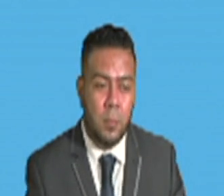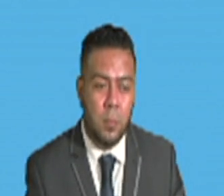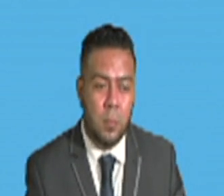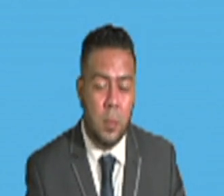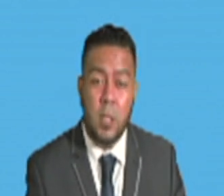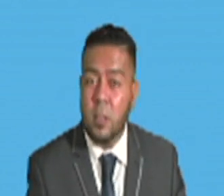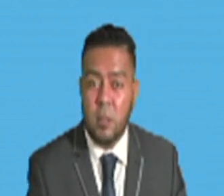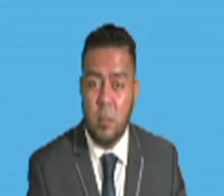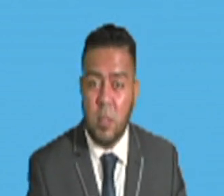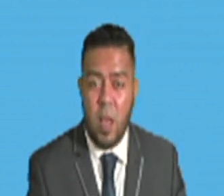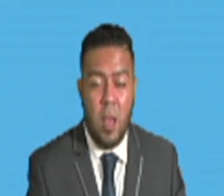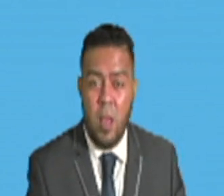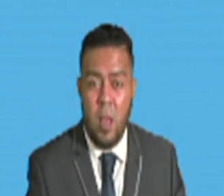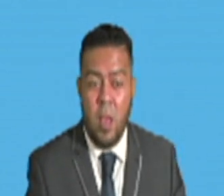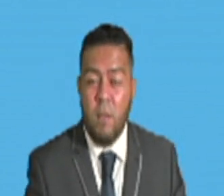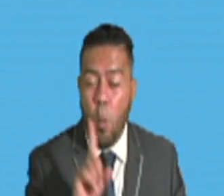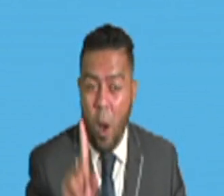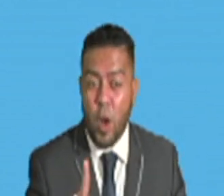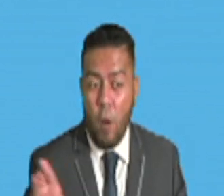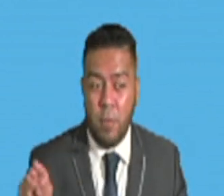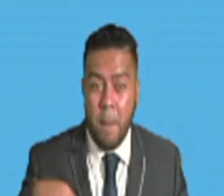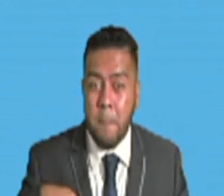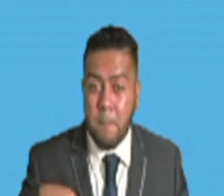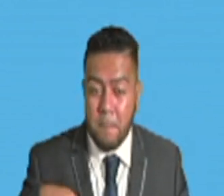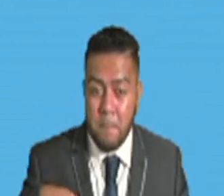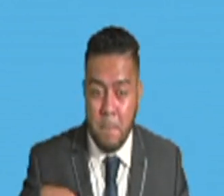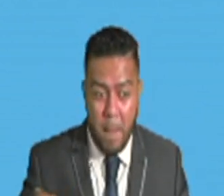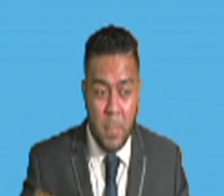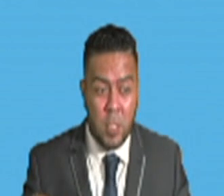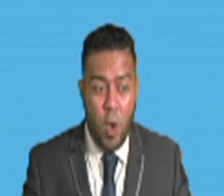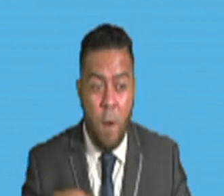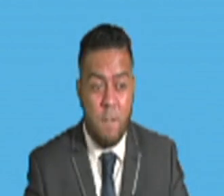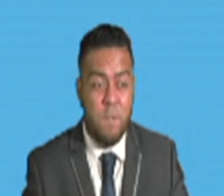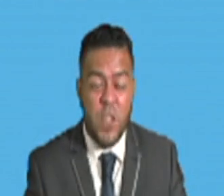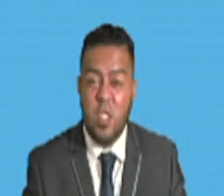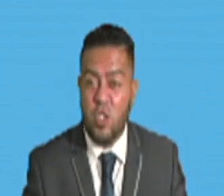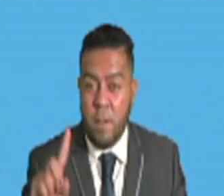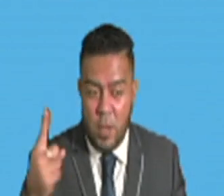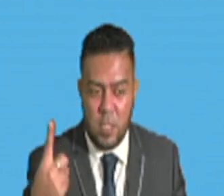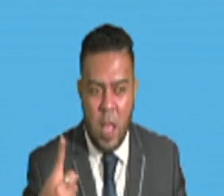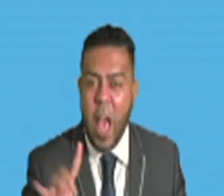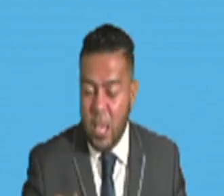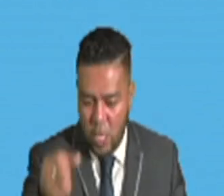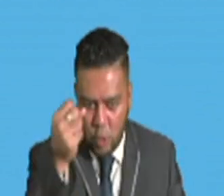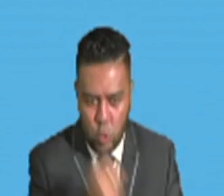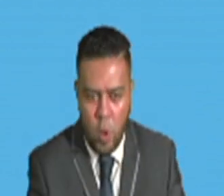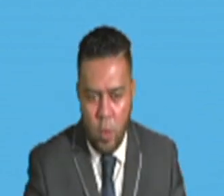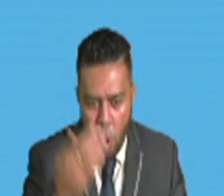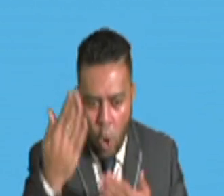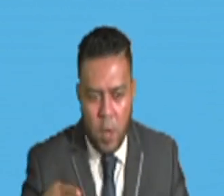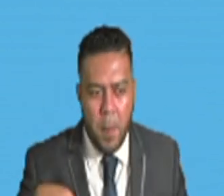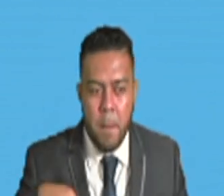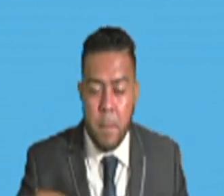if one of the members of Fiji First had made such a comment, I can assure the honourable members that